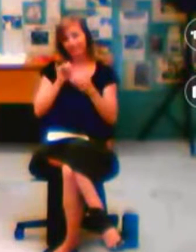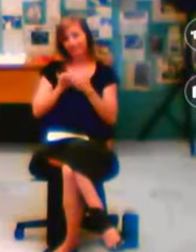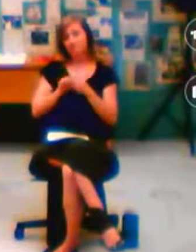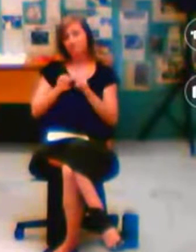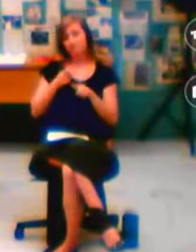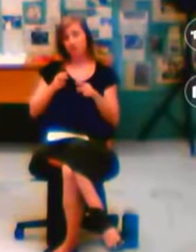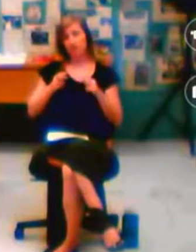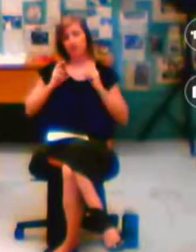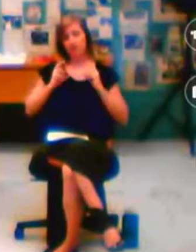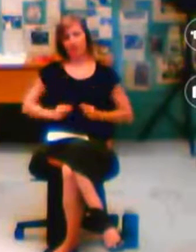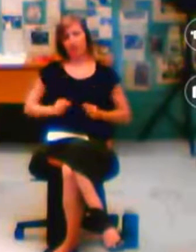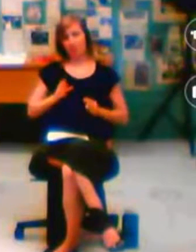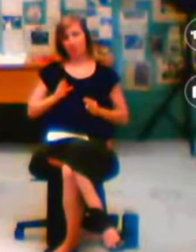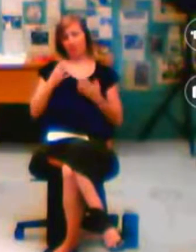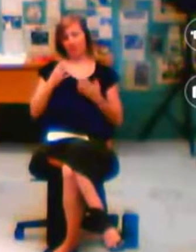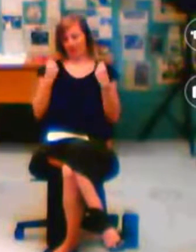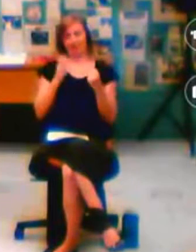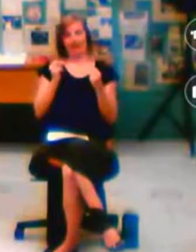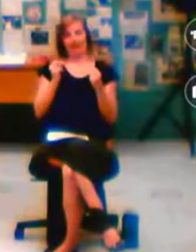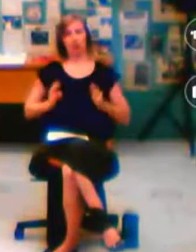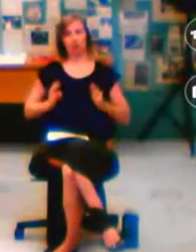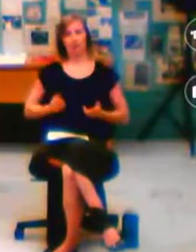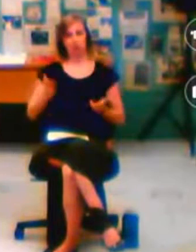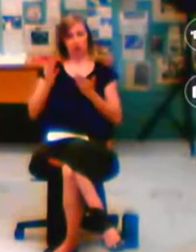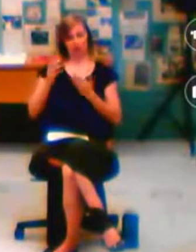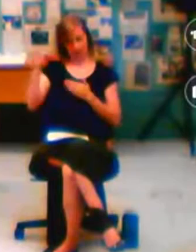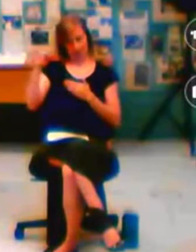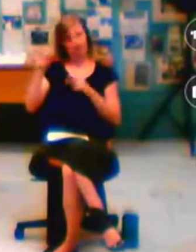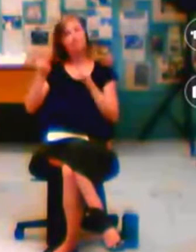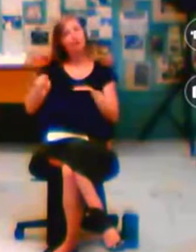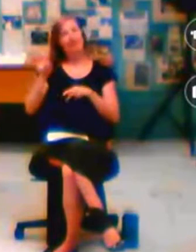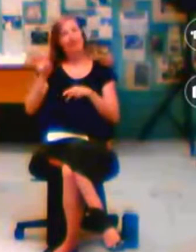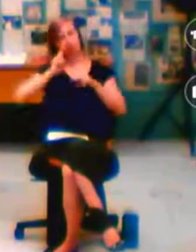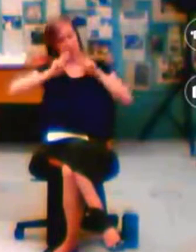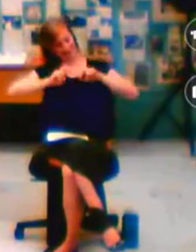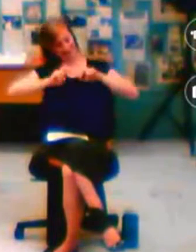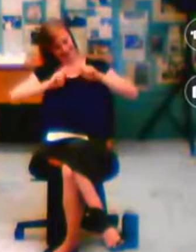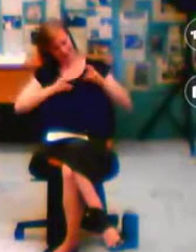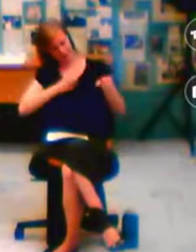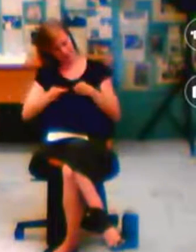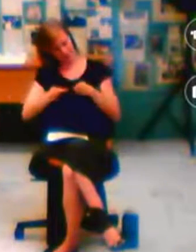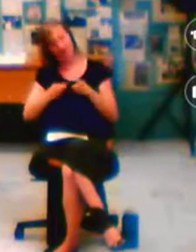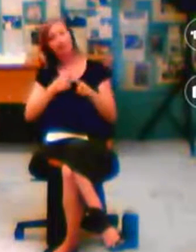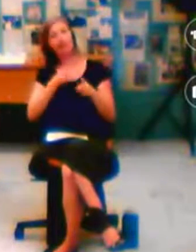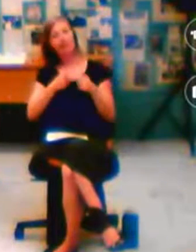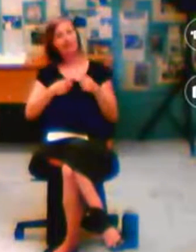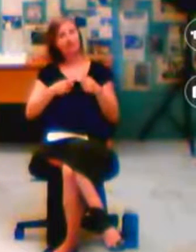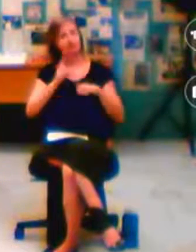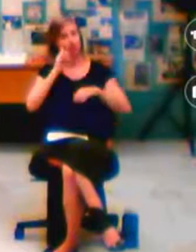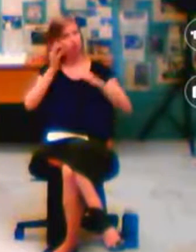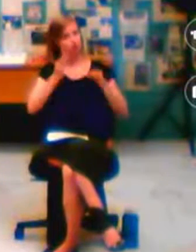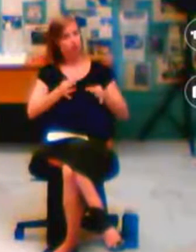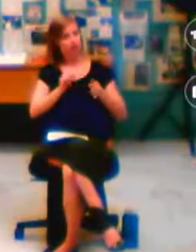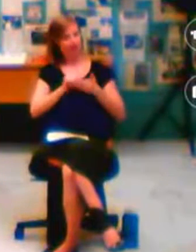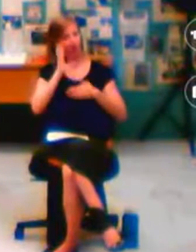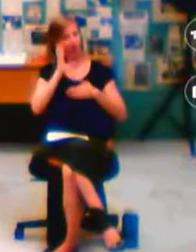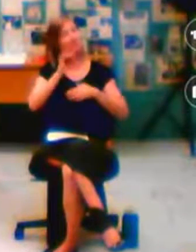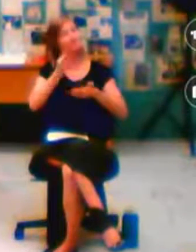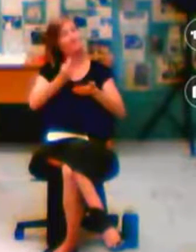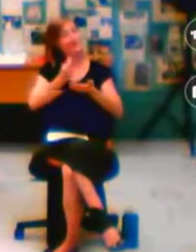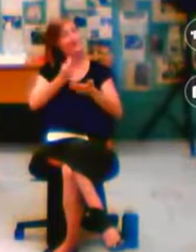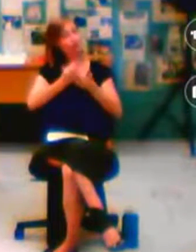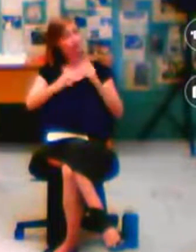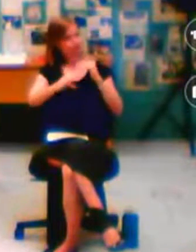financially sound, that it needs to have obtained the waivers. And in order to obtain the waiver from the Secretary of Health and